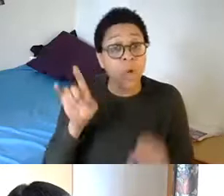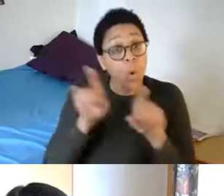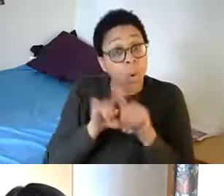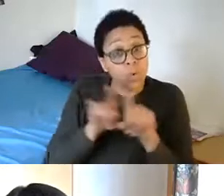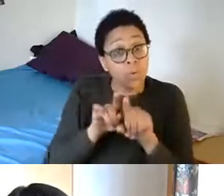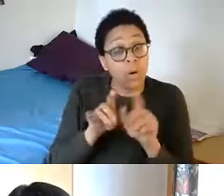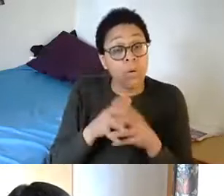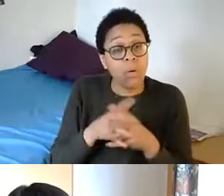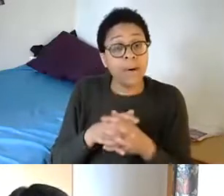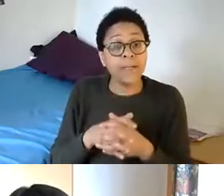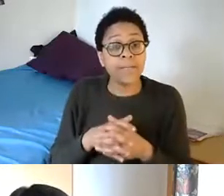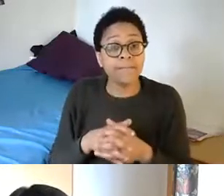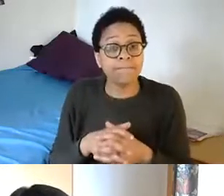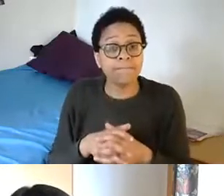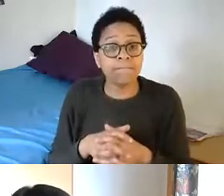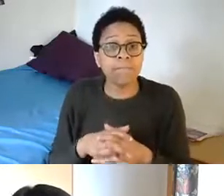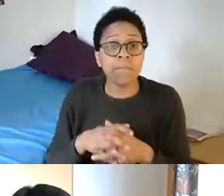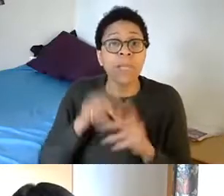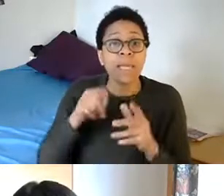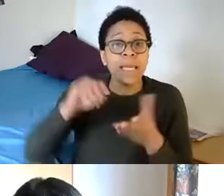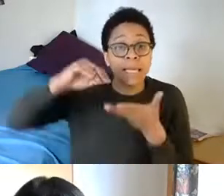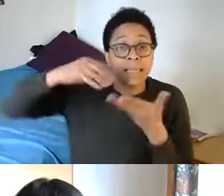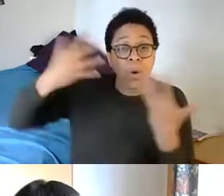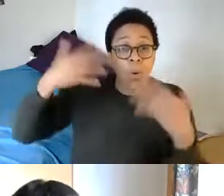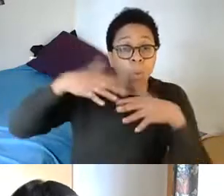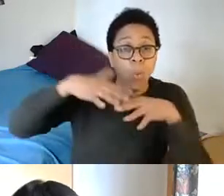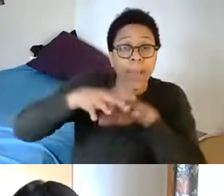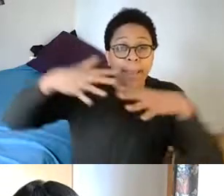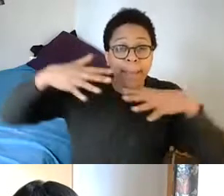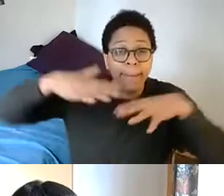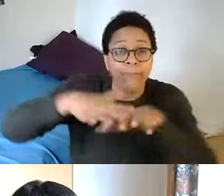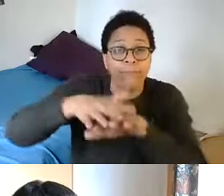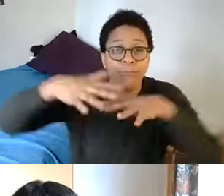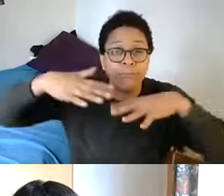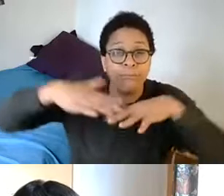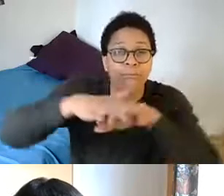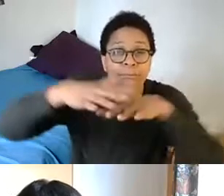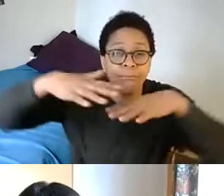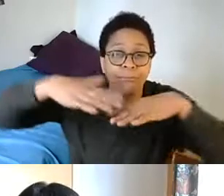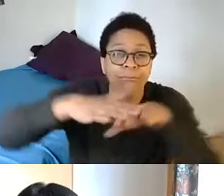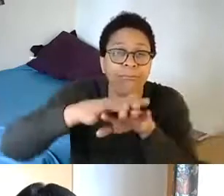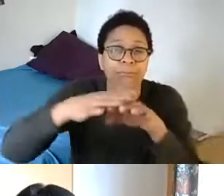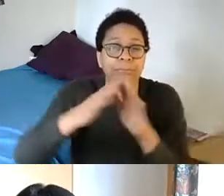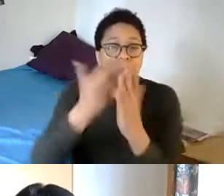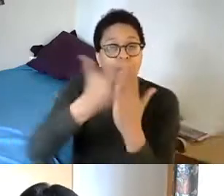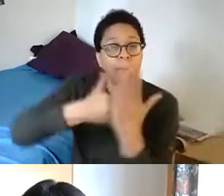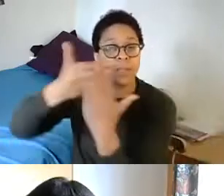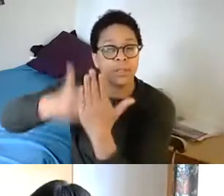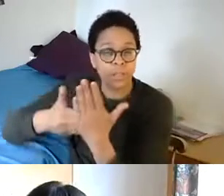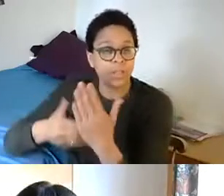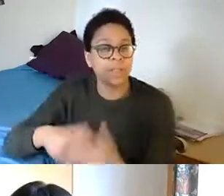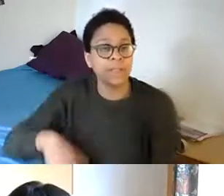done, like, he's weaved into the pages. Ooh, I like that.